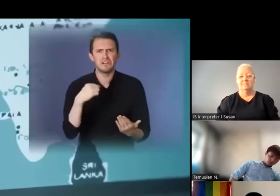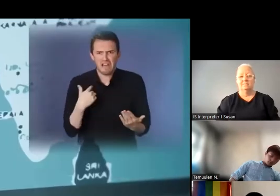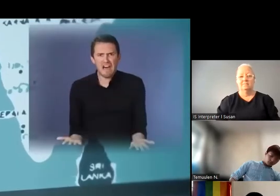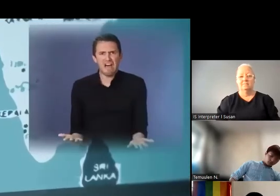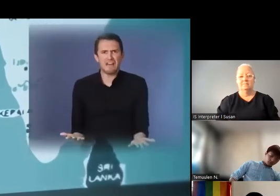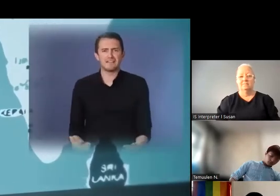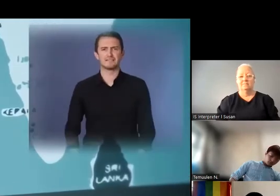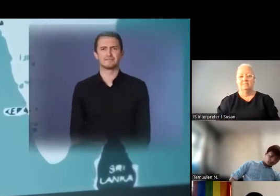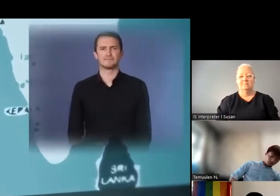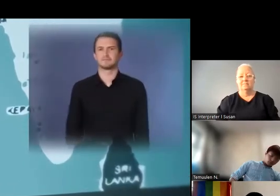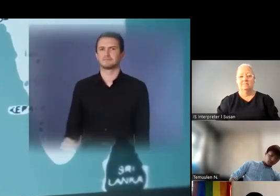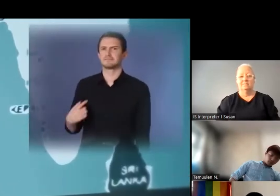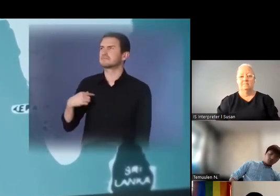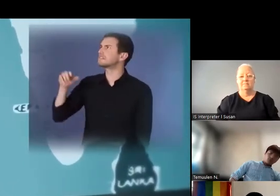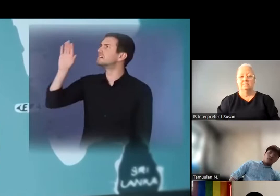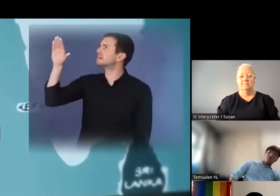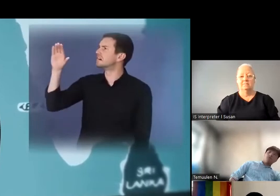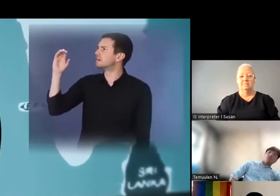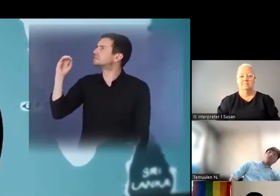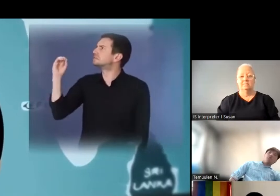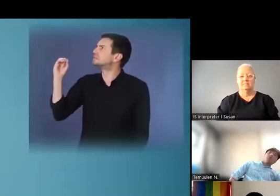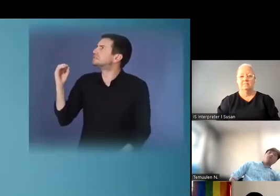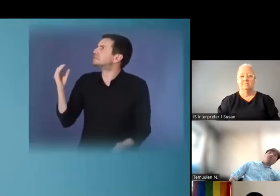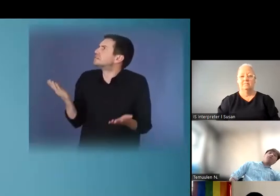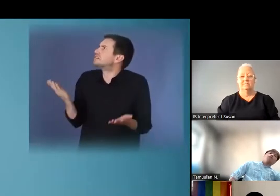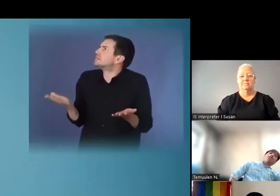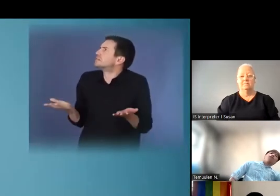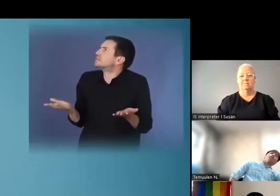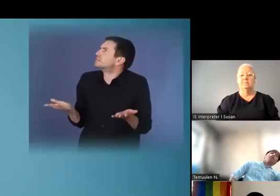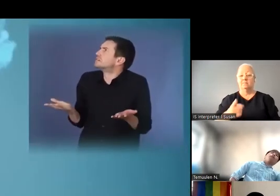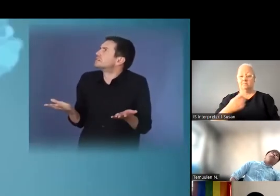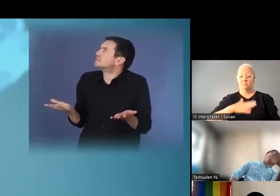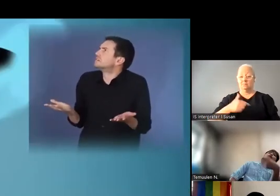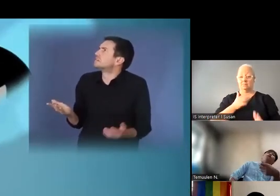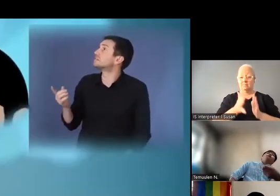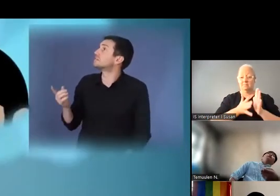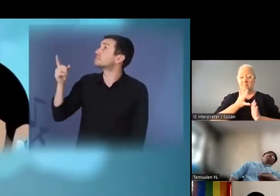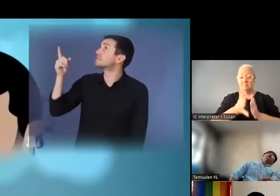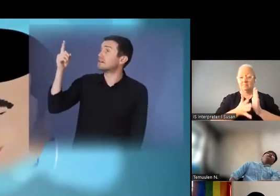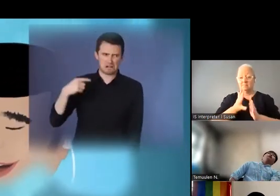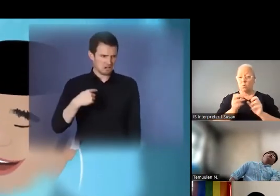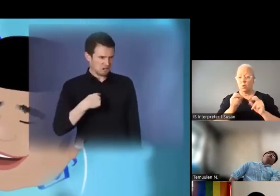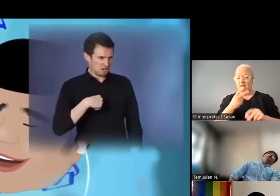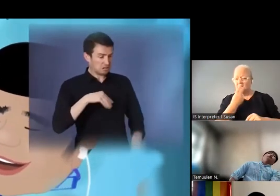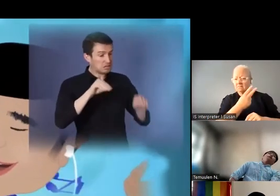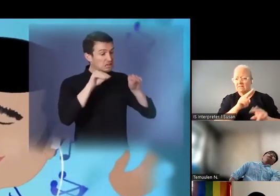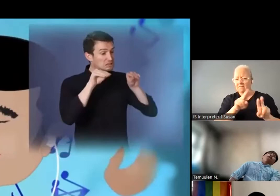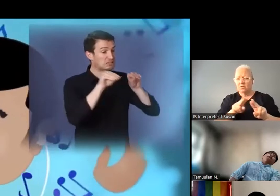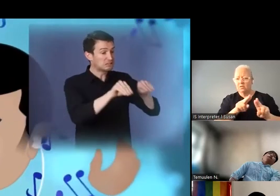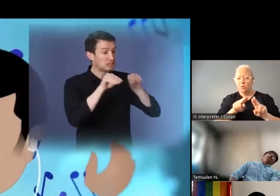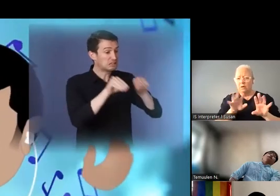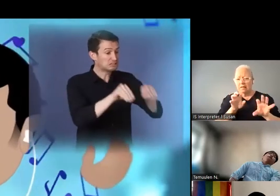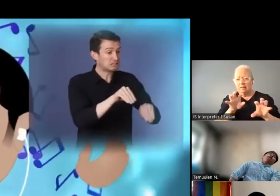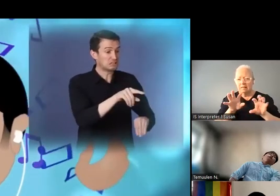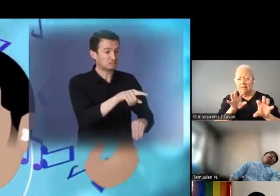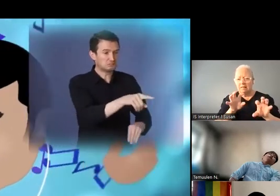was actually shocked. When I asked him the reason, he was like, "Well, you don't listen to what I say in the classroom. You always have your earphones on, and